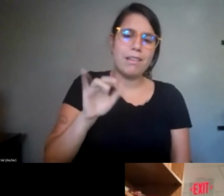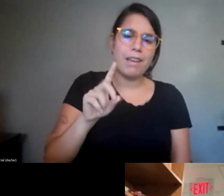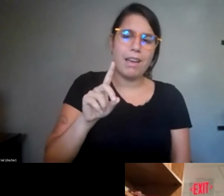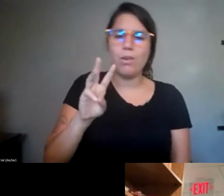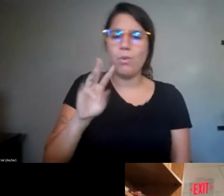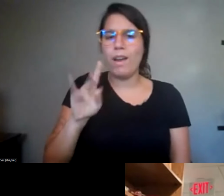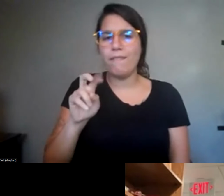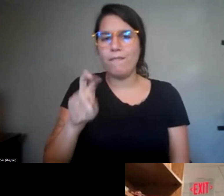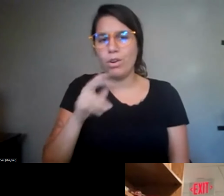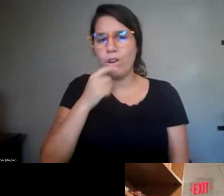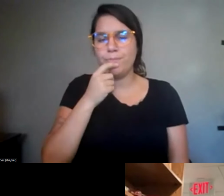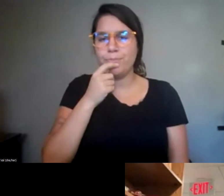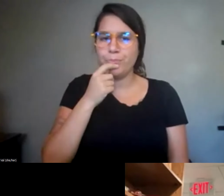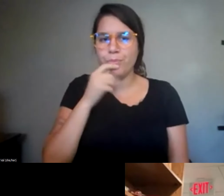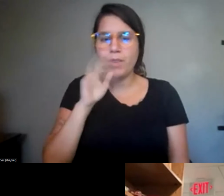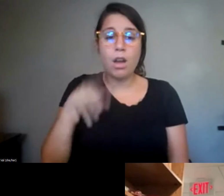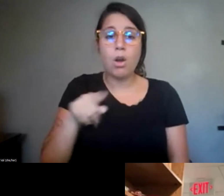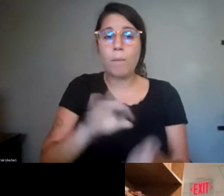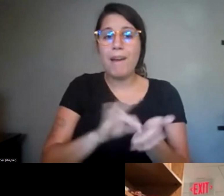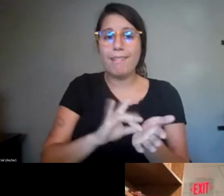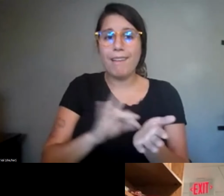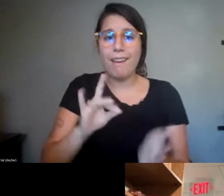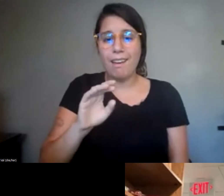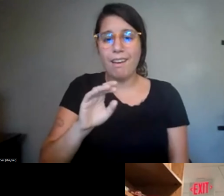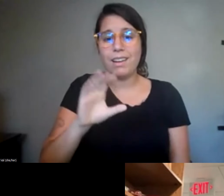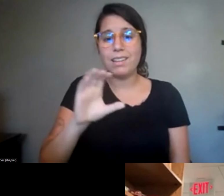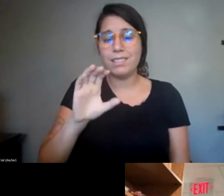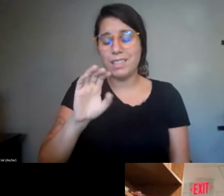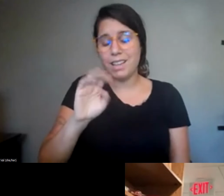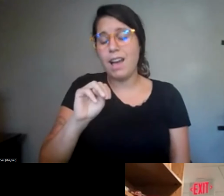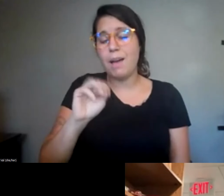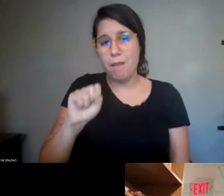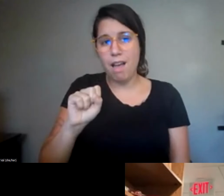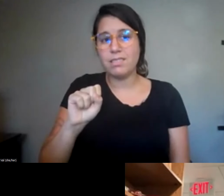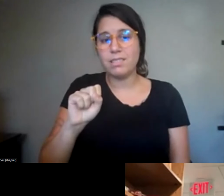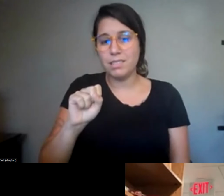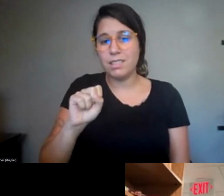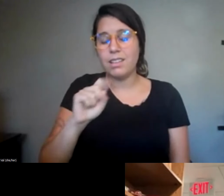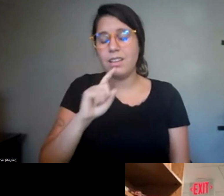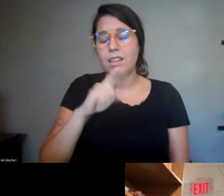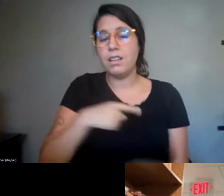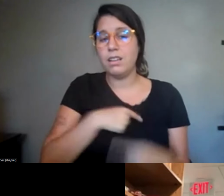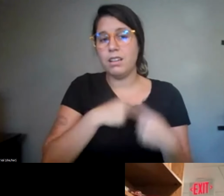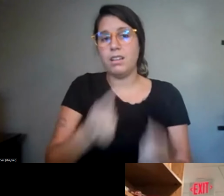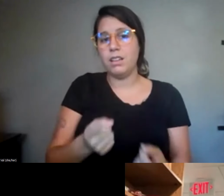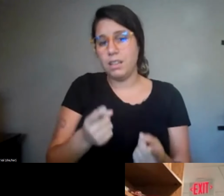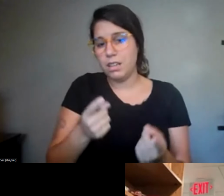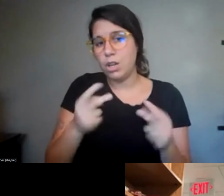I know Medicaid, CMS and Medicaid has looked at,